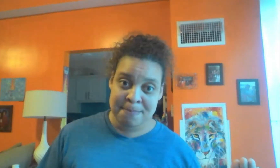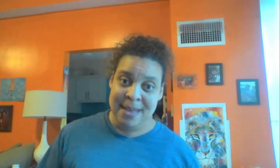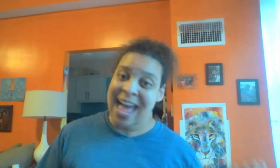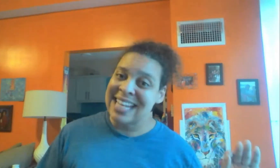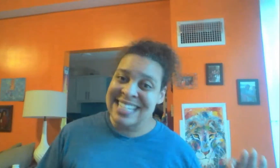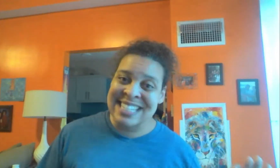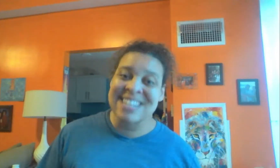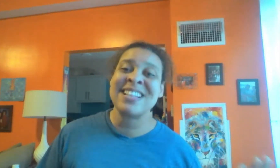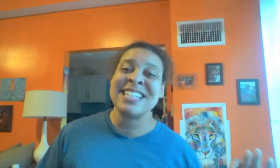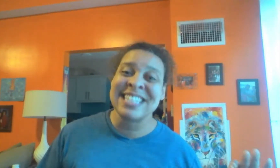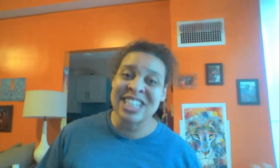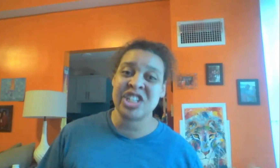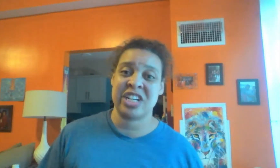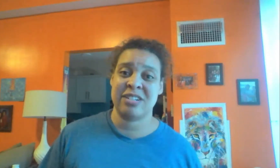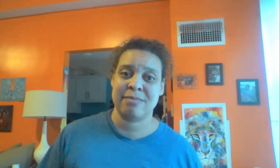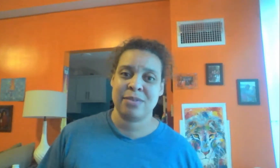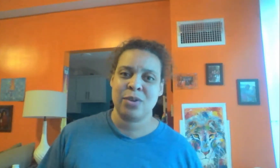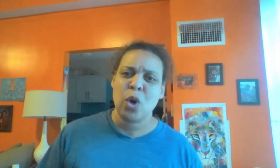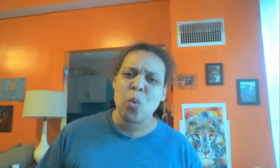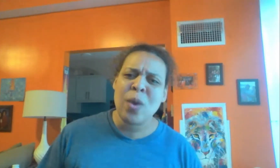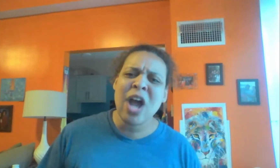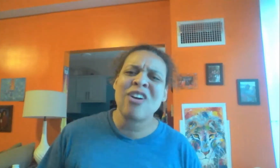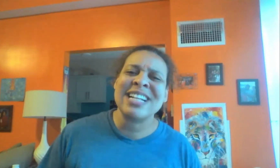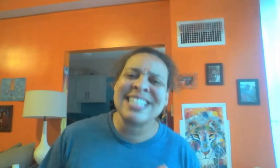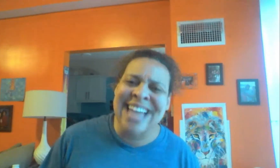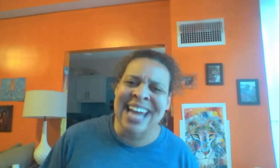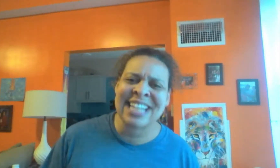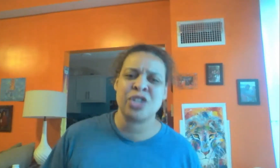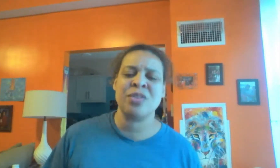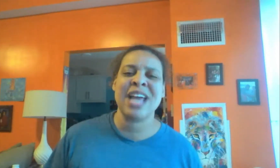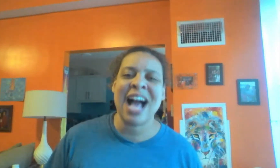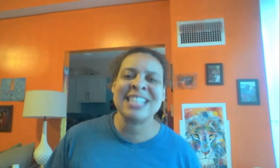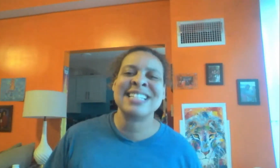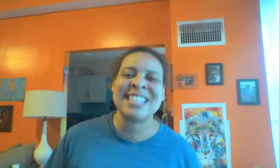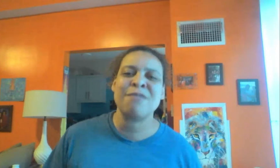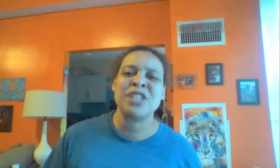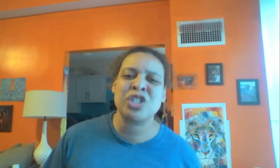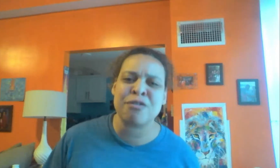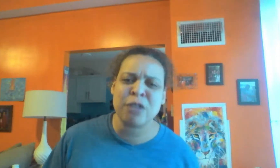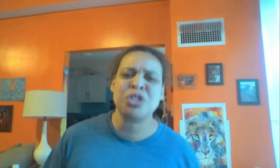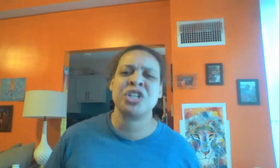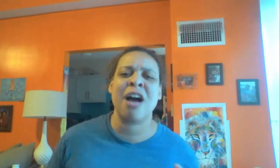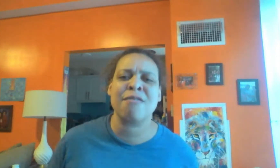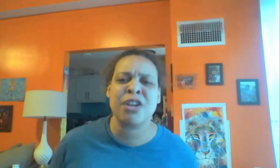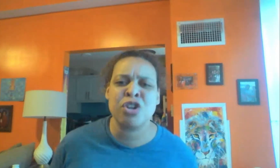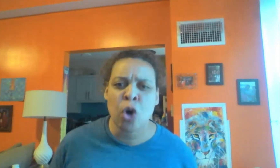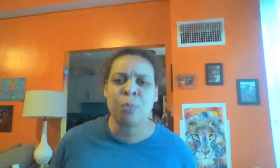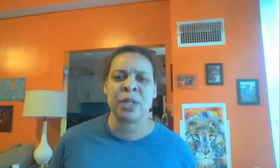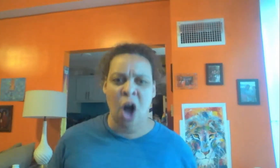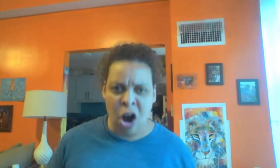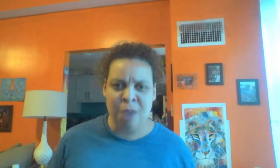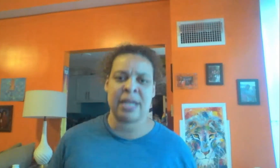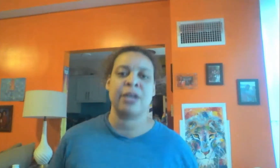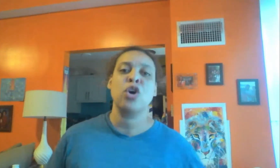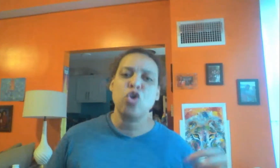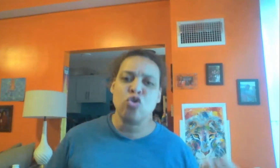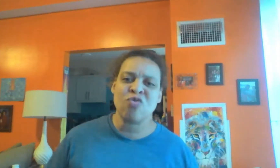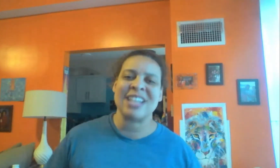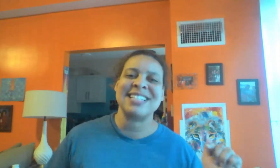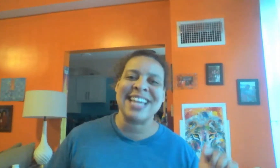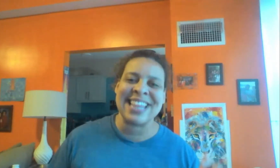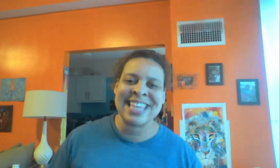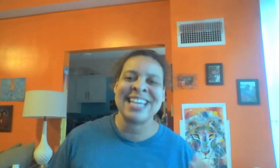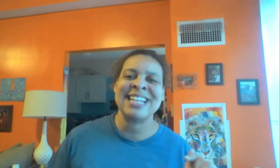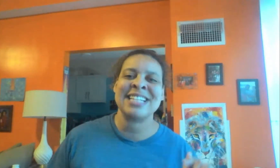liberty, and civilization, we are indebted to the unselfish devotion of the noble army